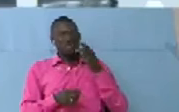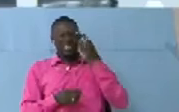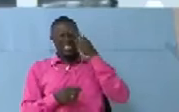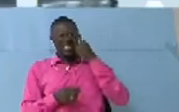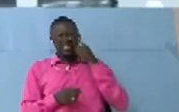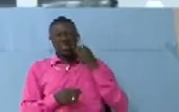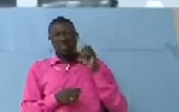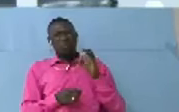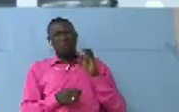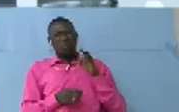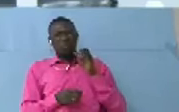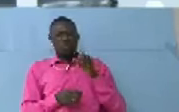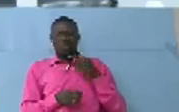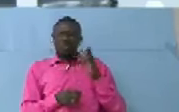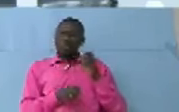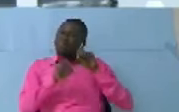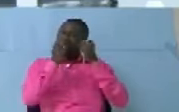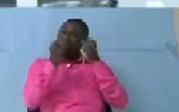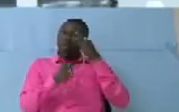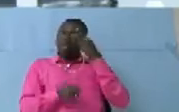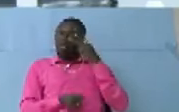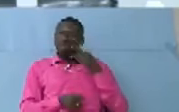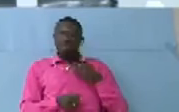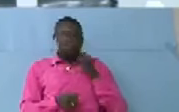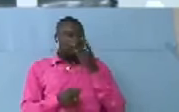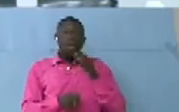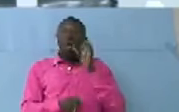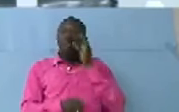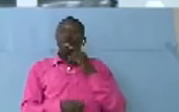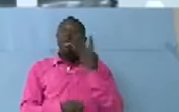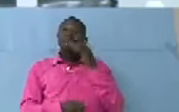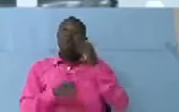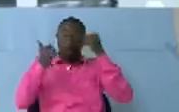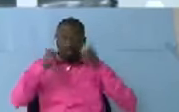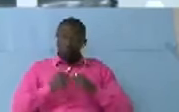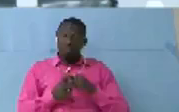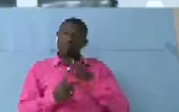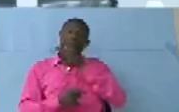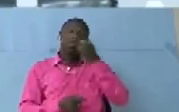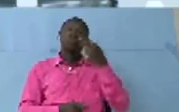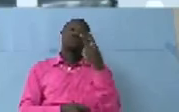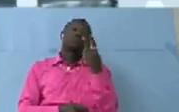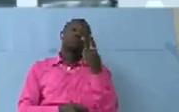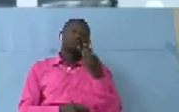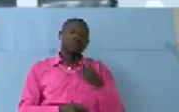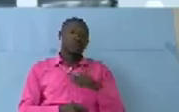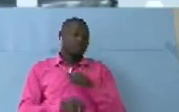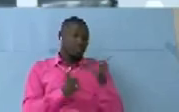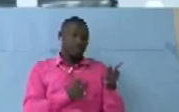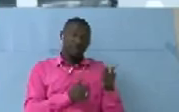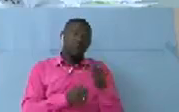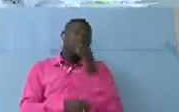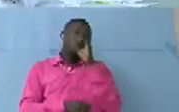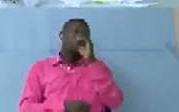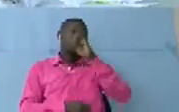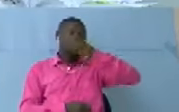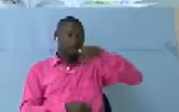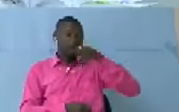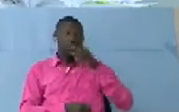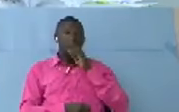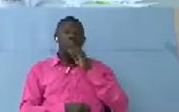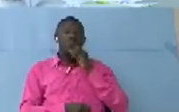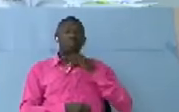my eye. And he said, if that happens, it will be minus 2, just like OJ, on whose issue they have been asking me to admit that he